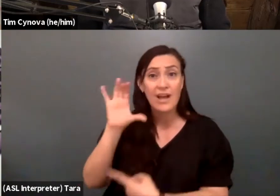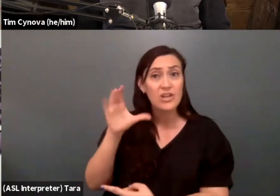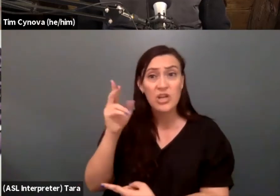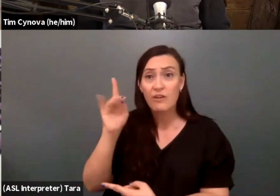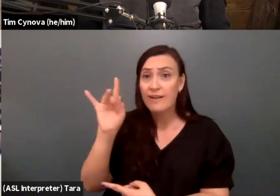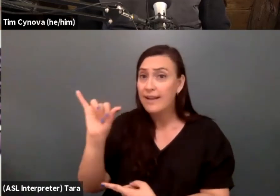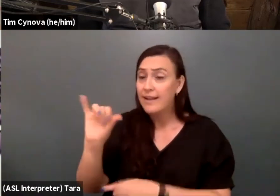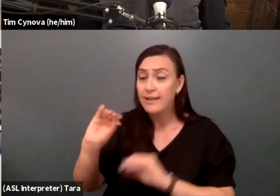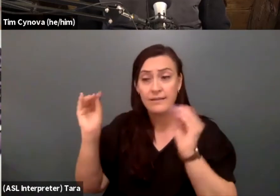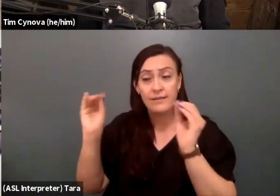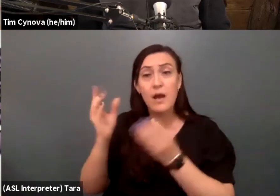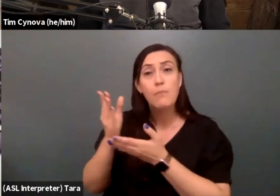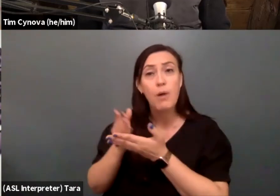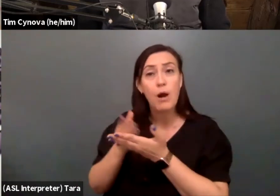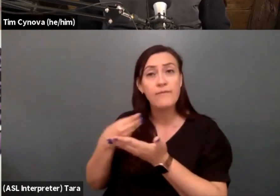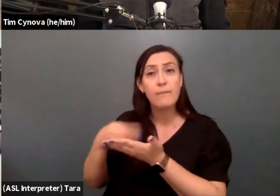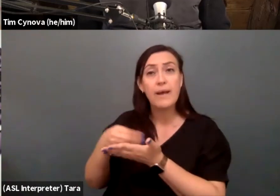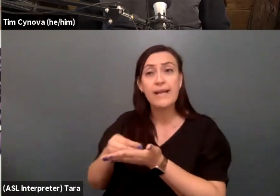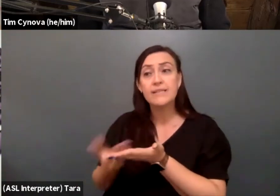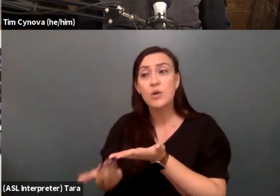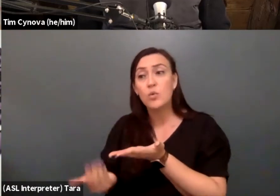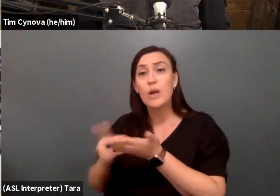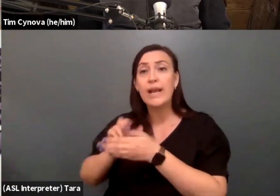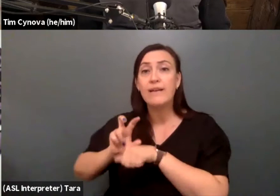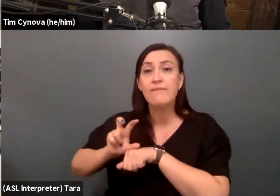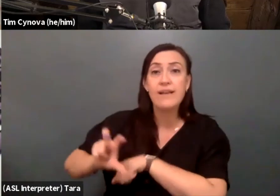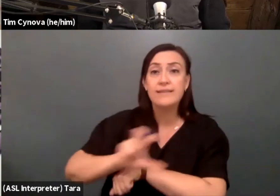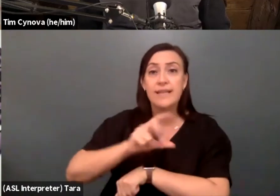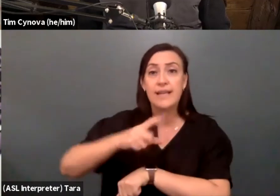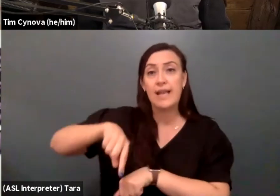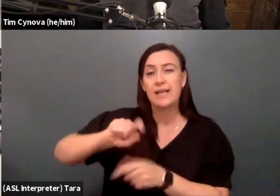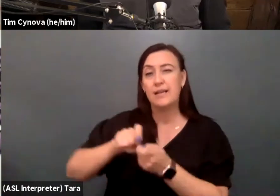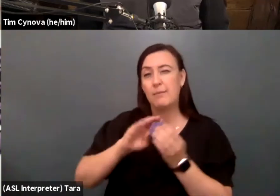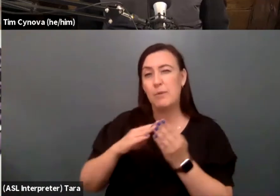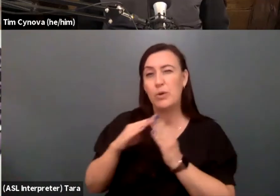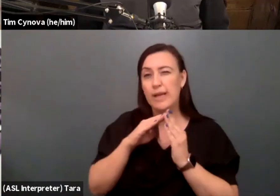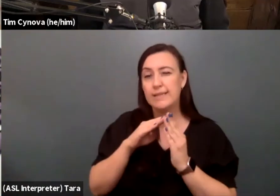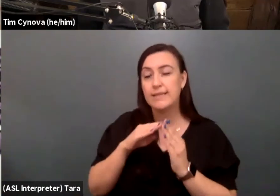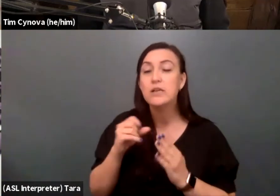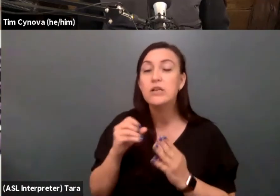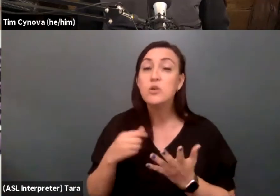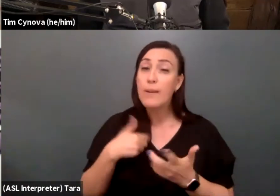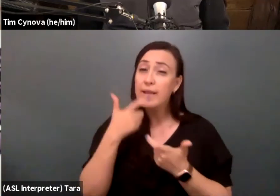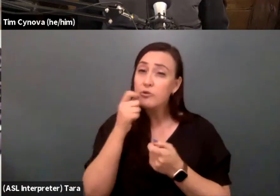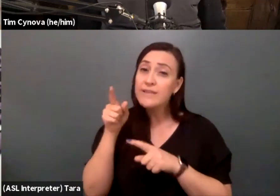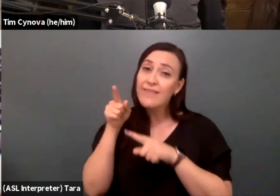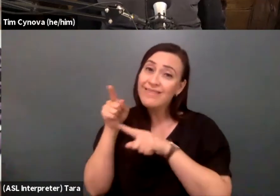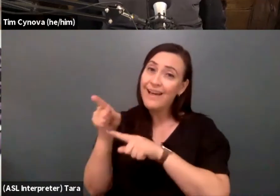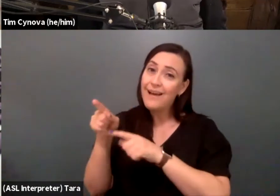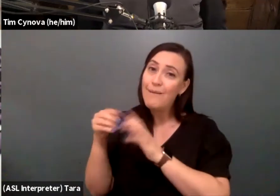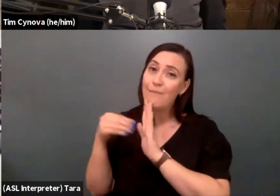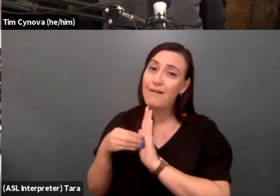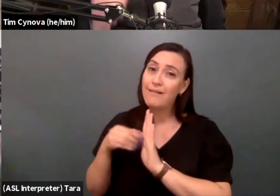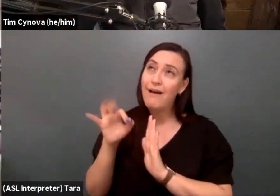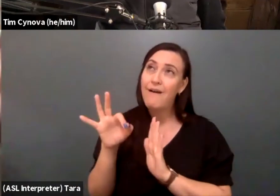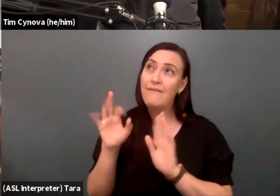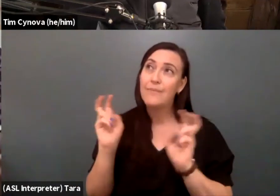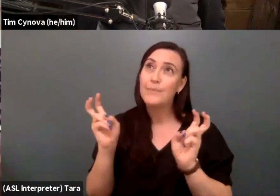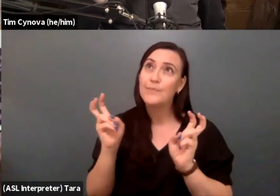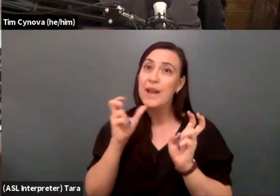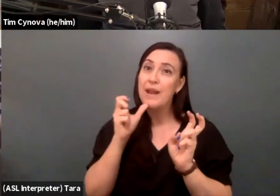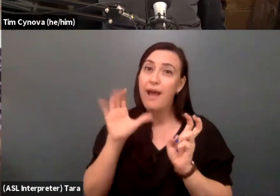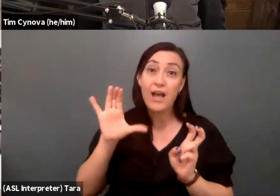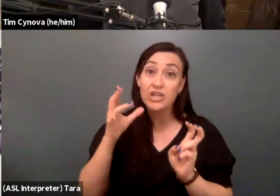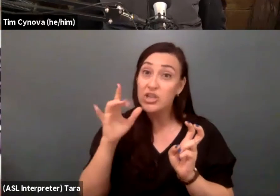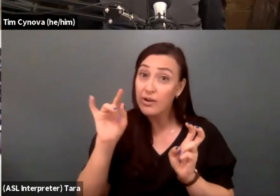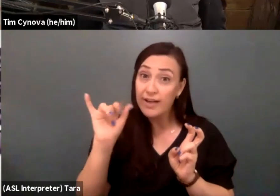that a part of the money is about reinvesting in communities. So I'm interested in this model of this not a